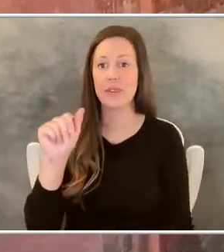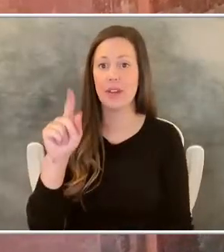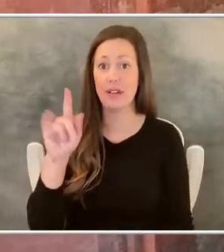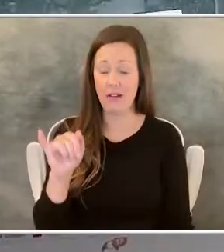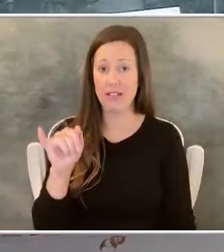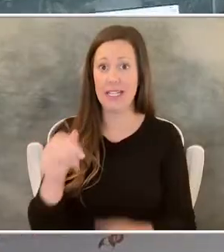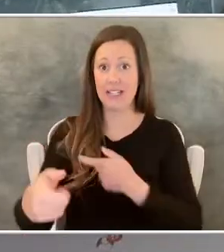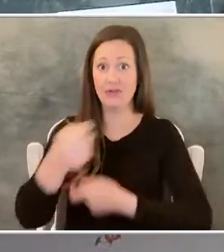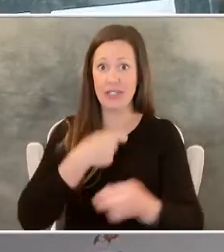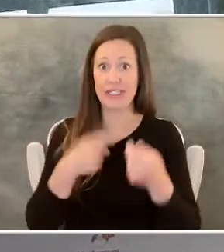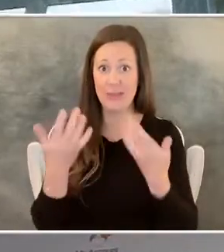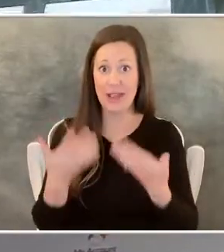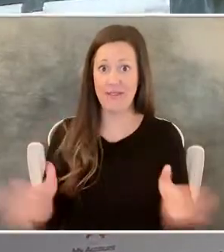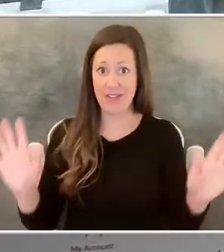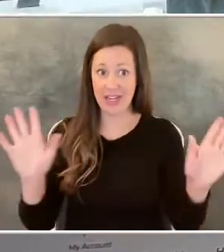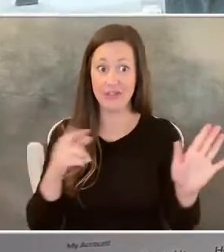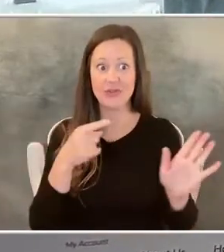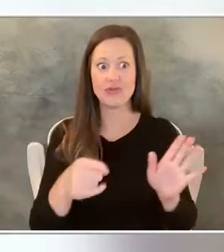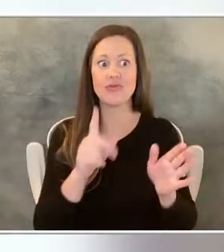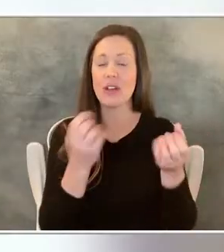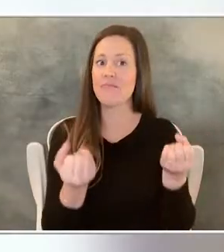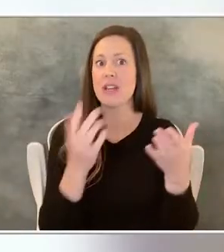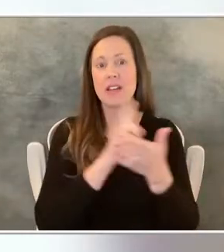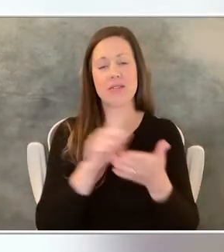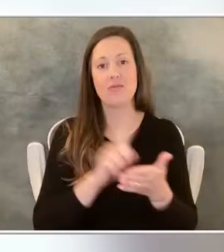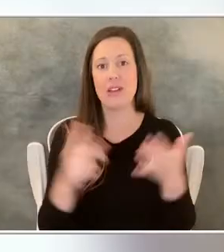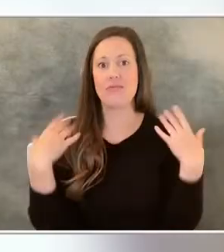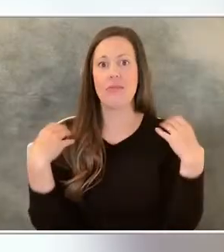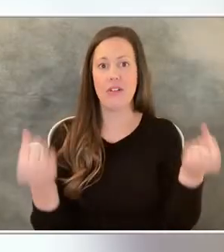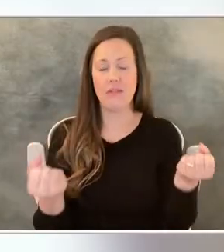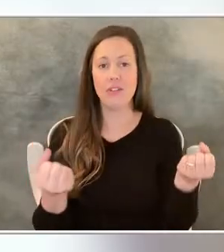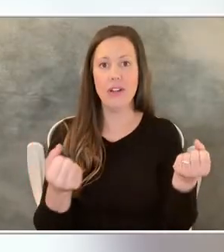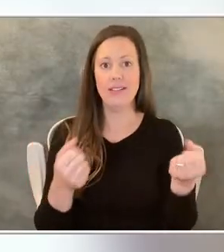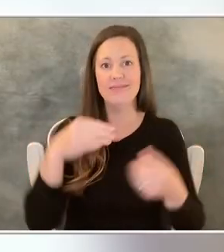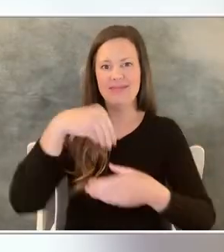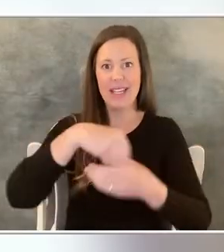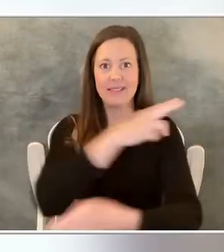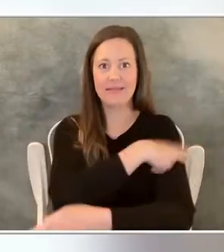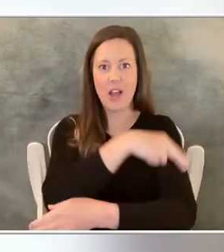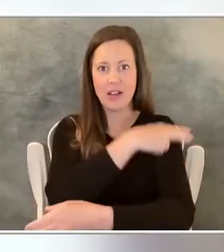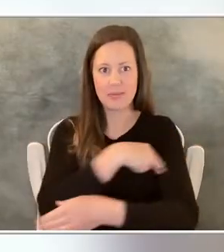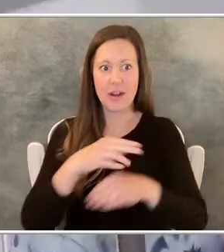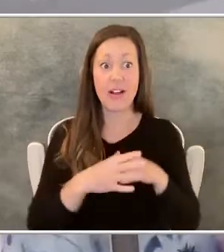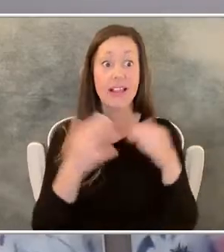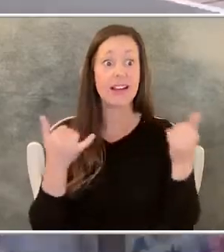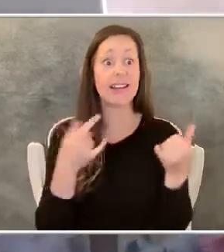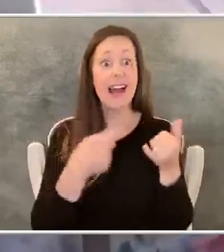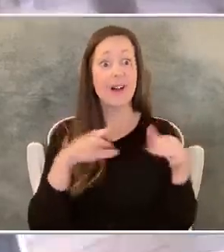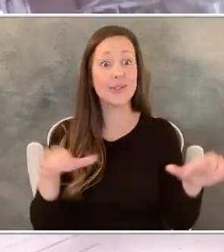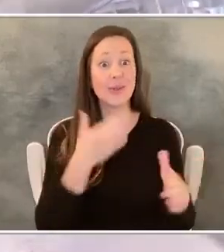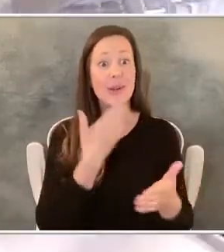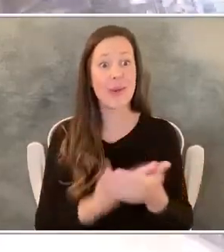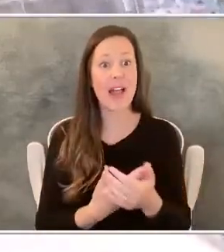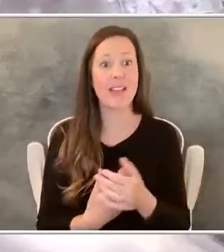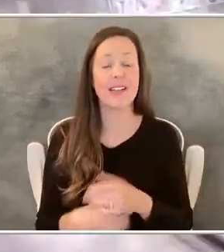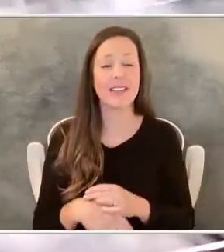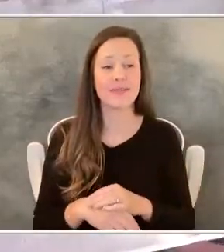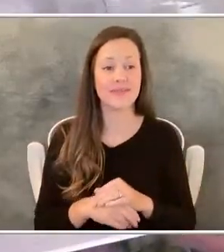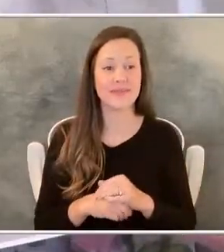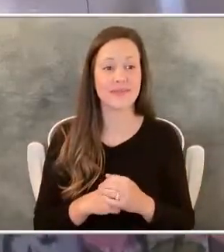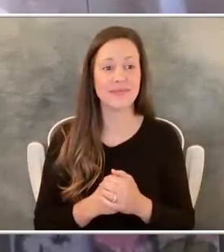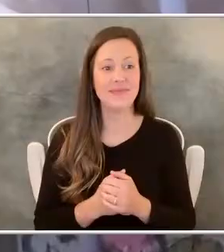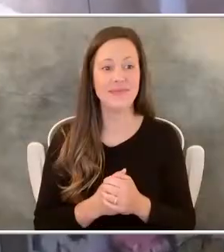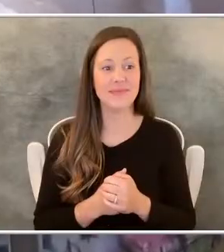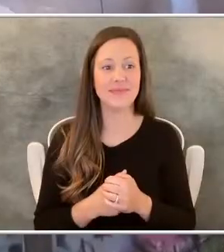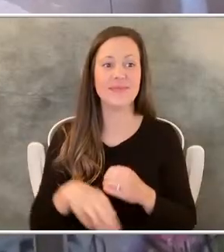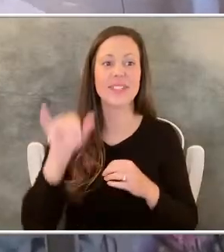spent weeks recovering on the floors of the cancer center and is now doing well. So this is an image from